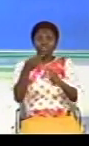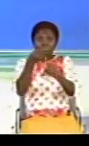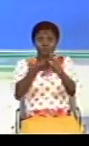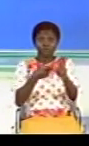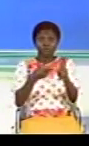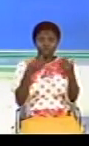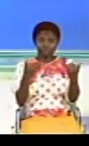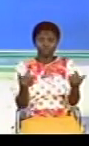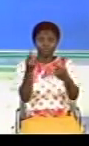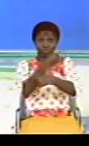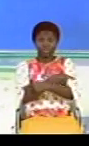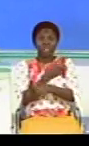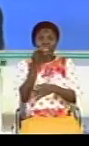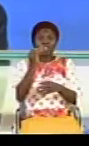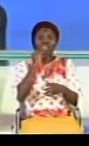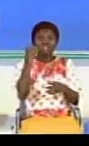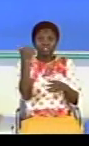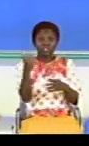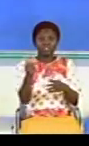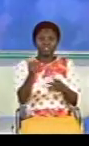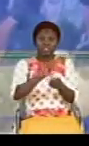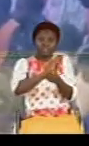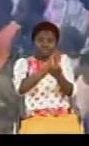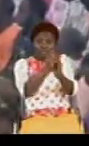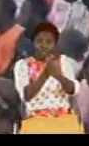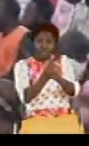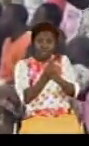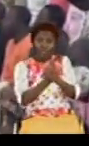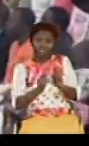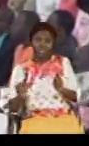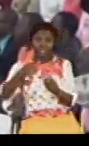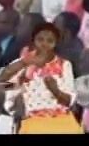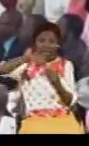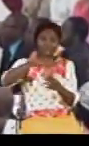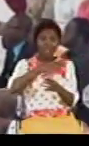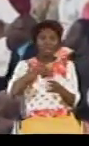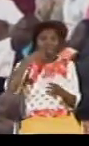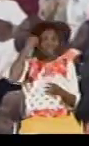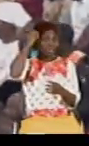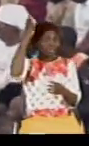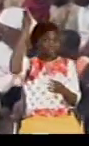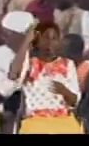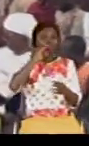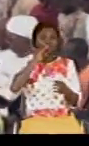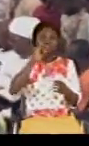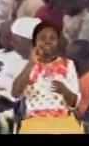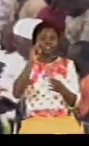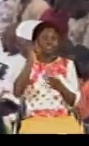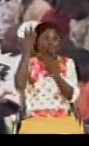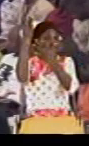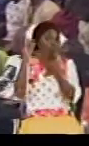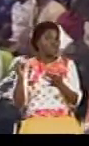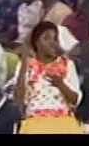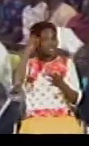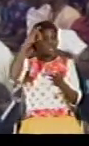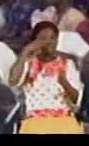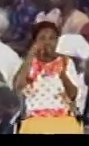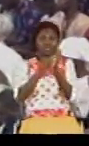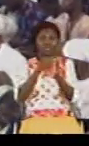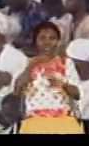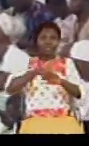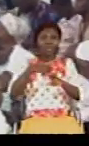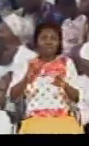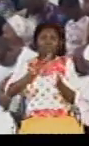turning around. And he's waiting. He says, the times of refreshing will come. Your